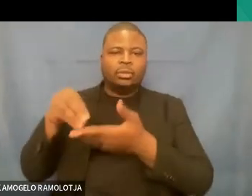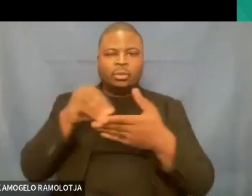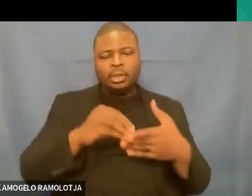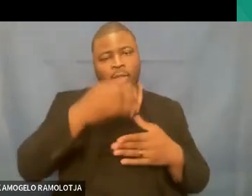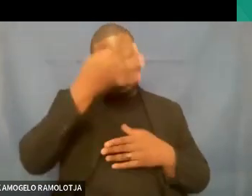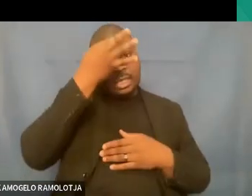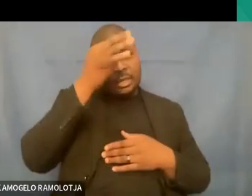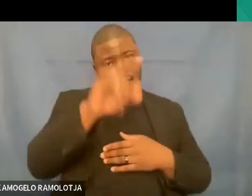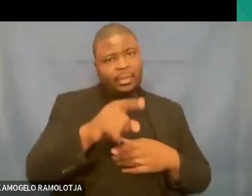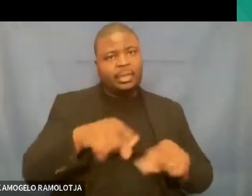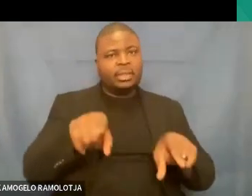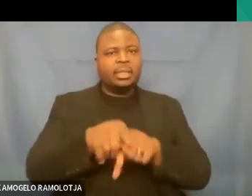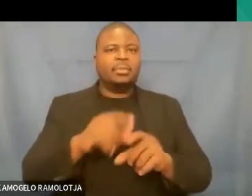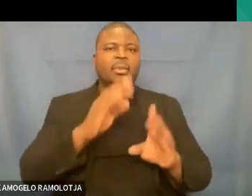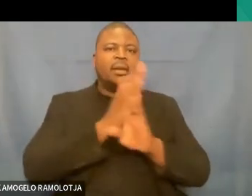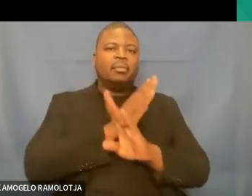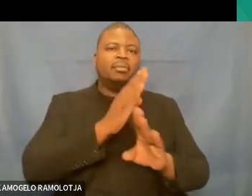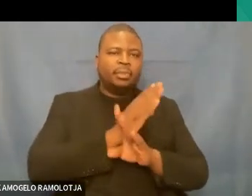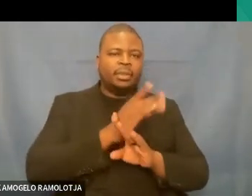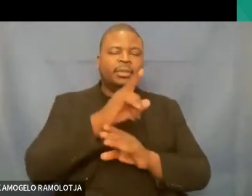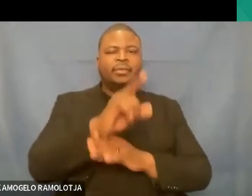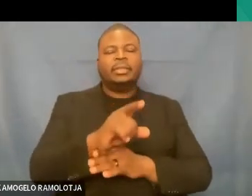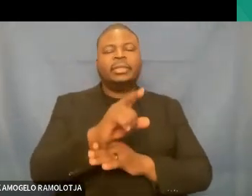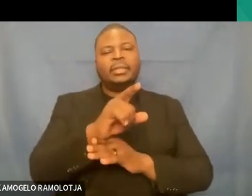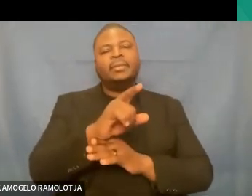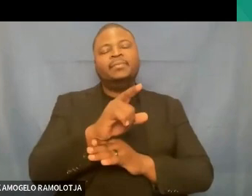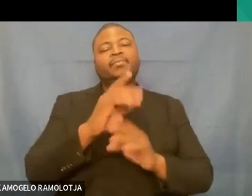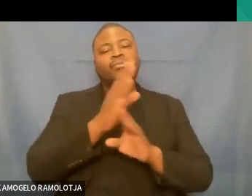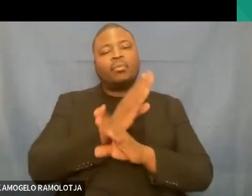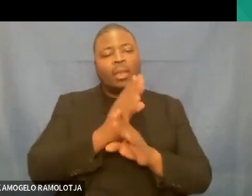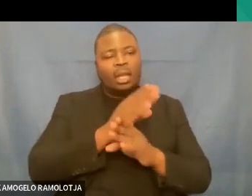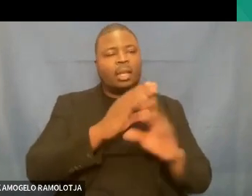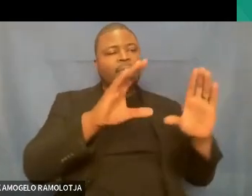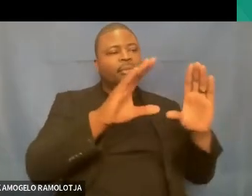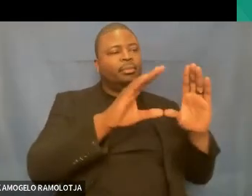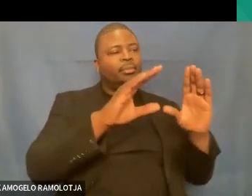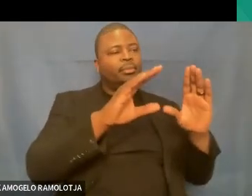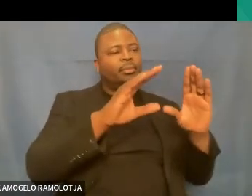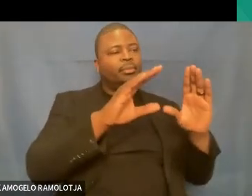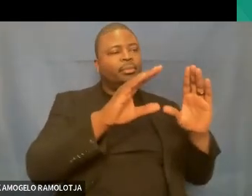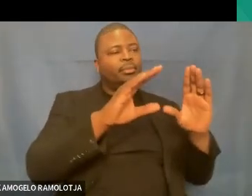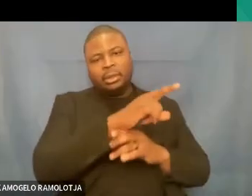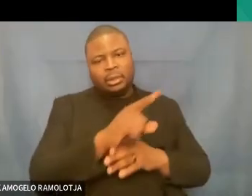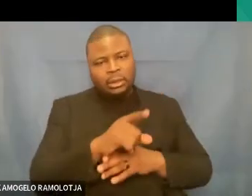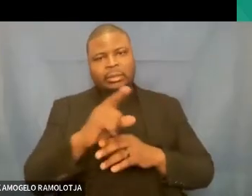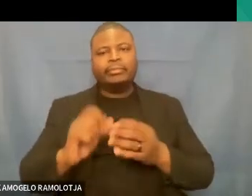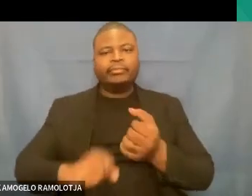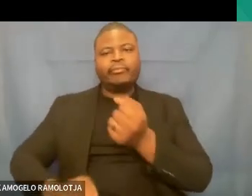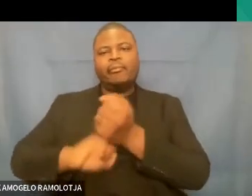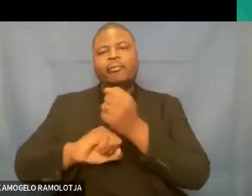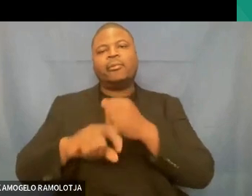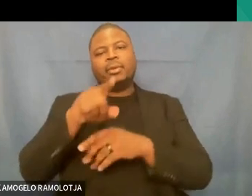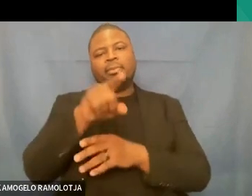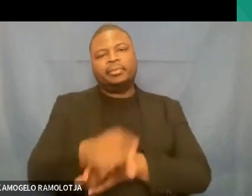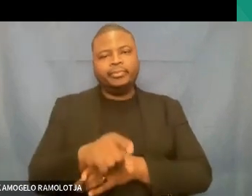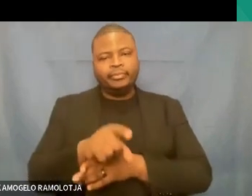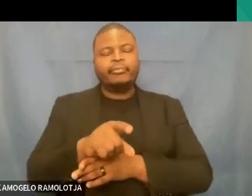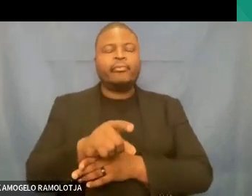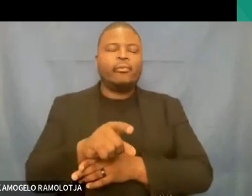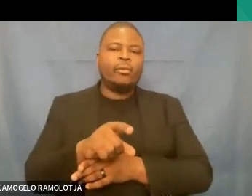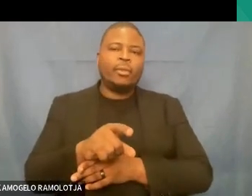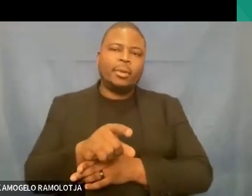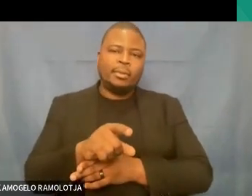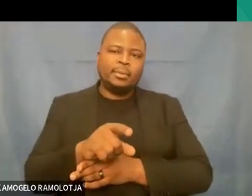sector to create a collective response to HIV, TB, and STIs in South Africa. So we have the same